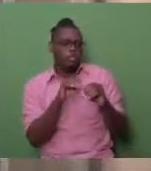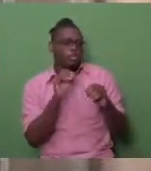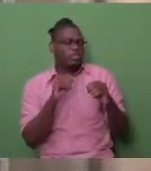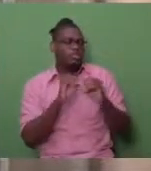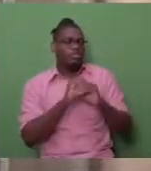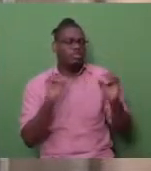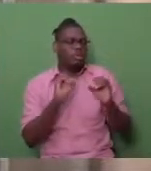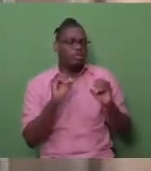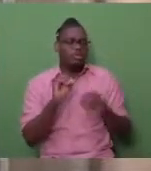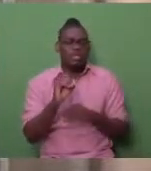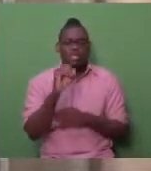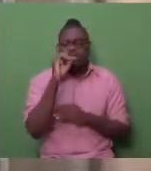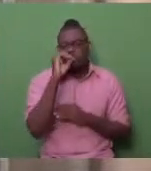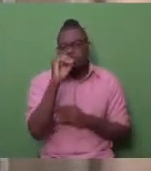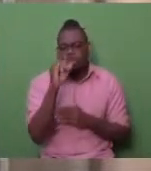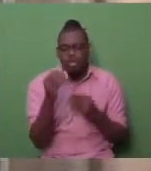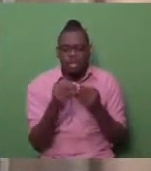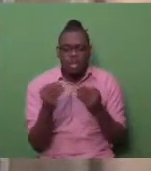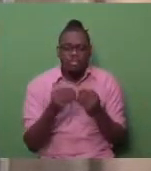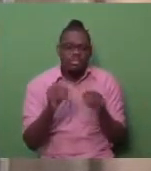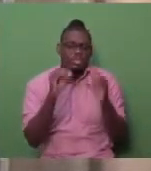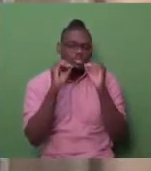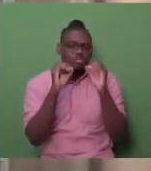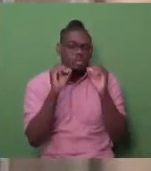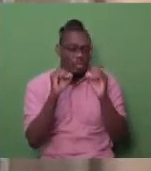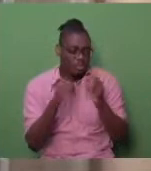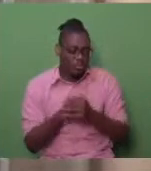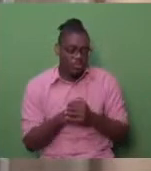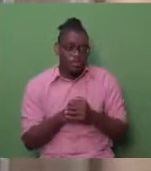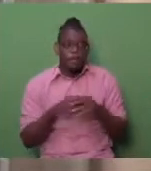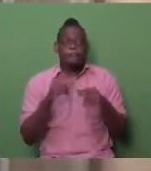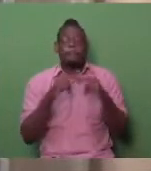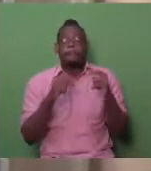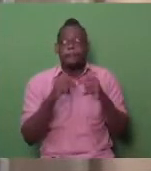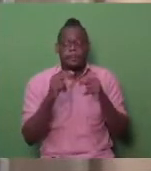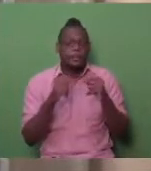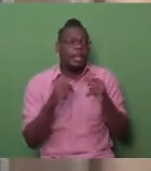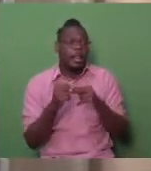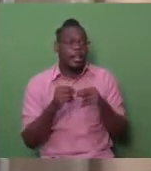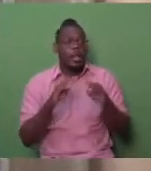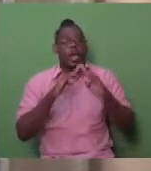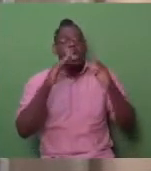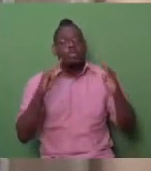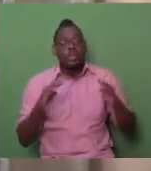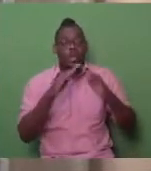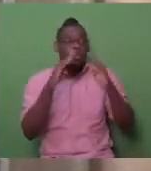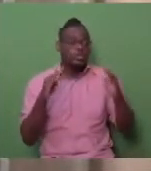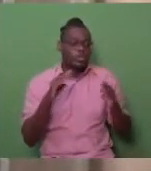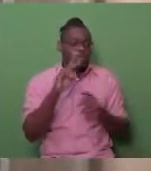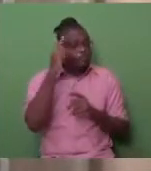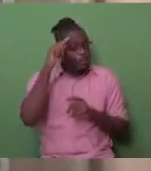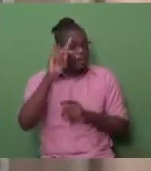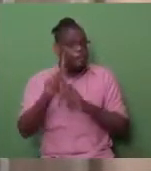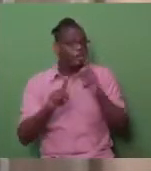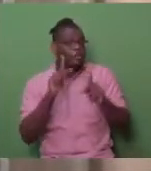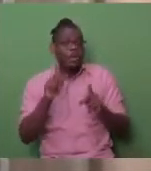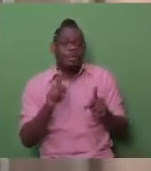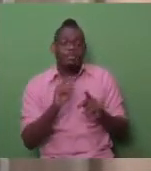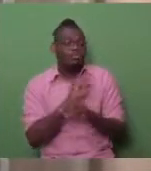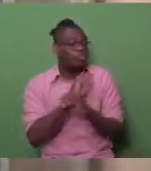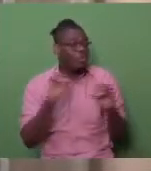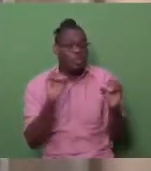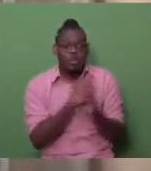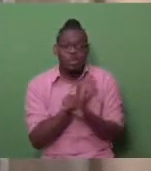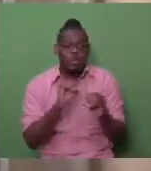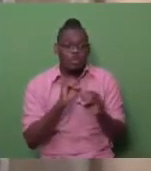budgeted $0 for the accelerated housing project. I wonder what the Minister of Housing has to say about this.